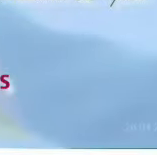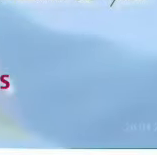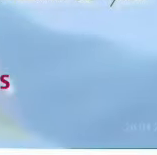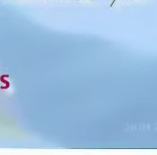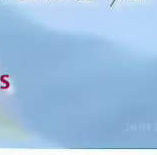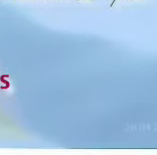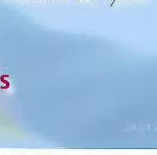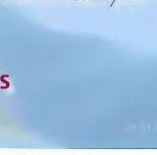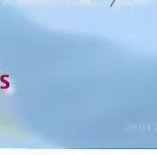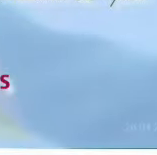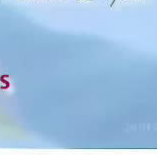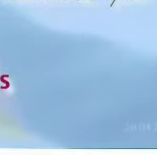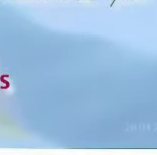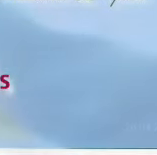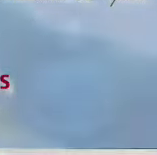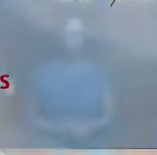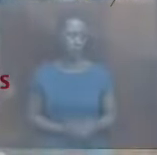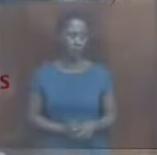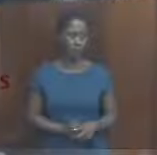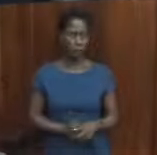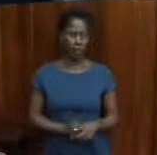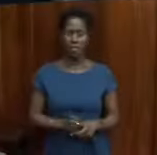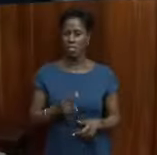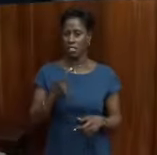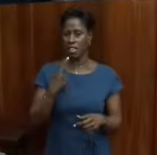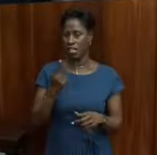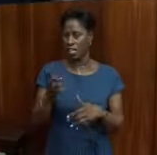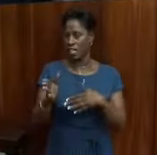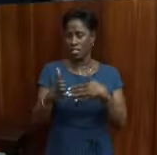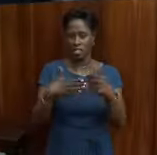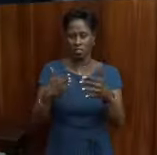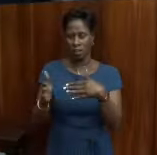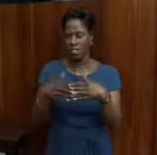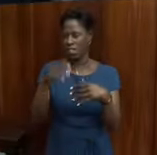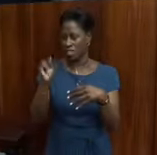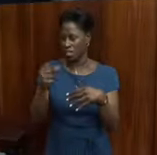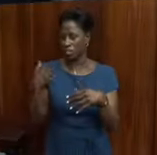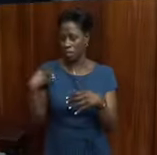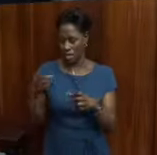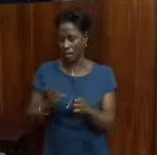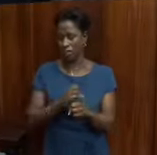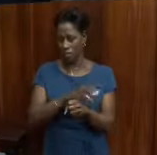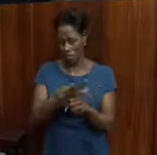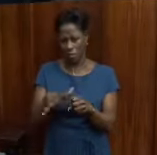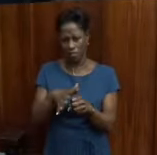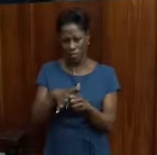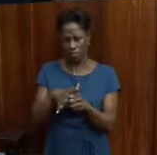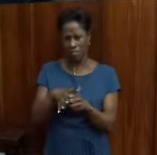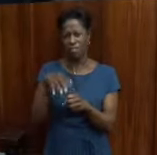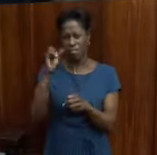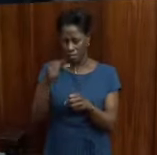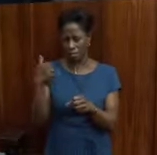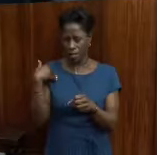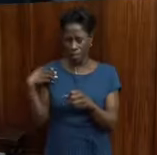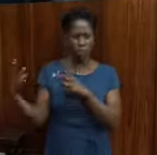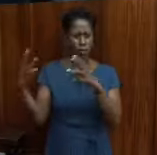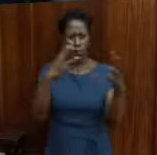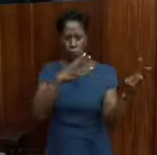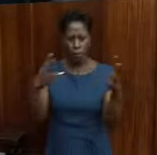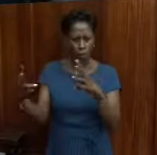notwithstanding the challenges of COVID-19 pandemic and the uncertain global economic landscape brought about by the war in Ukraine, we